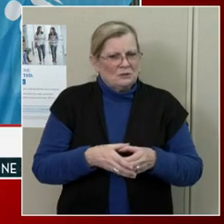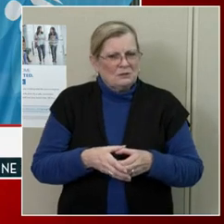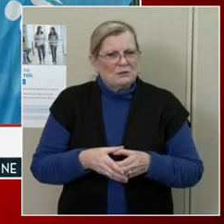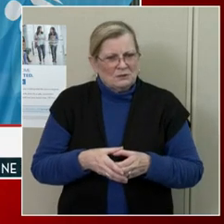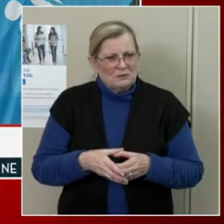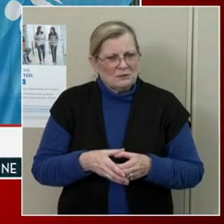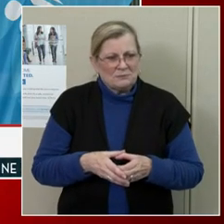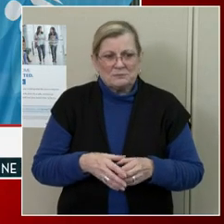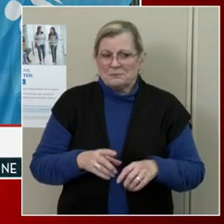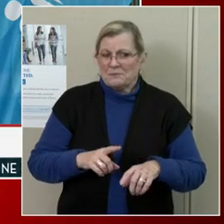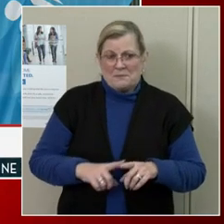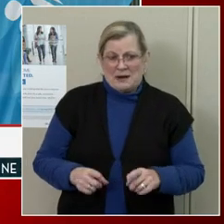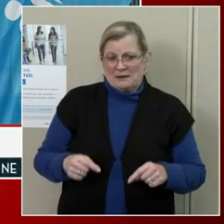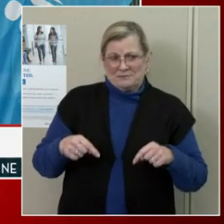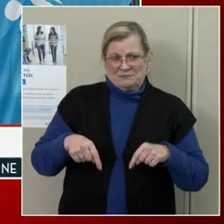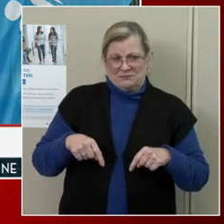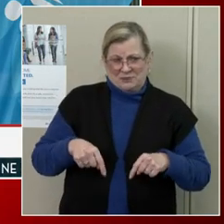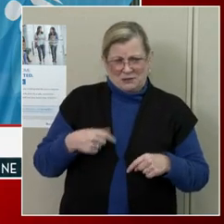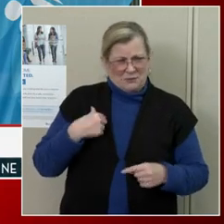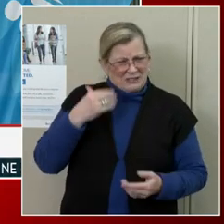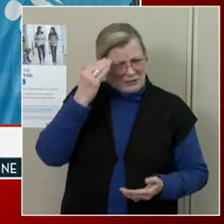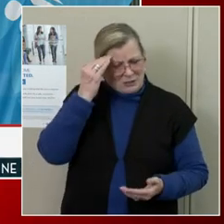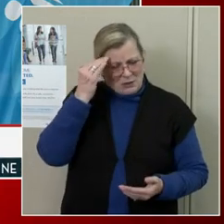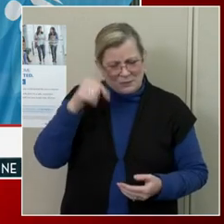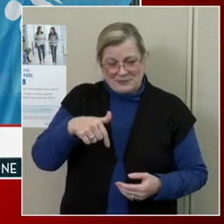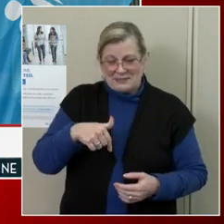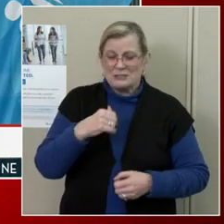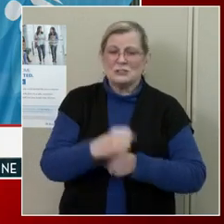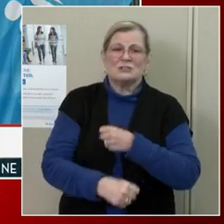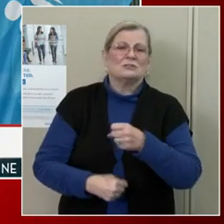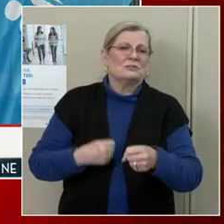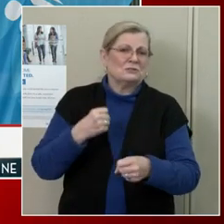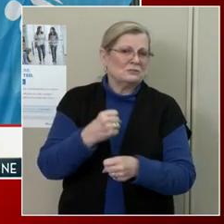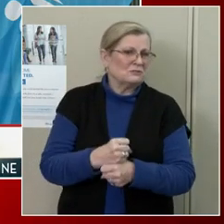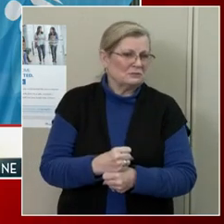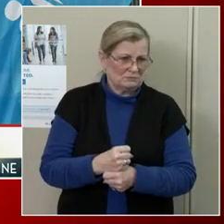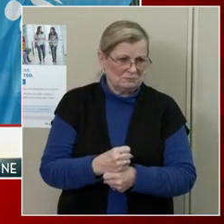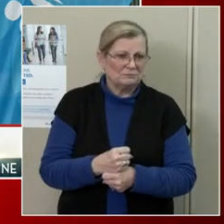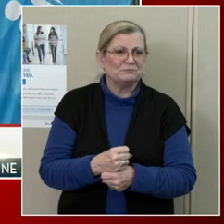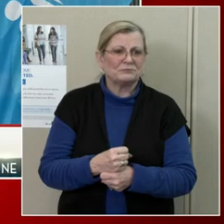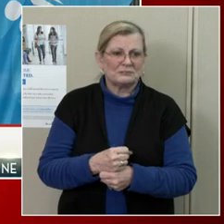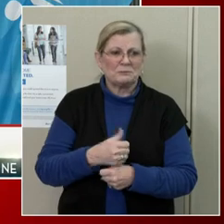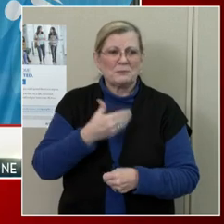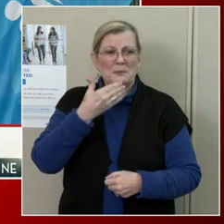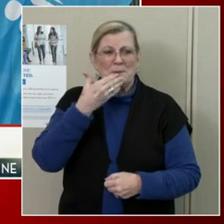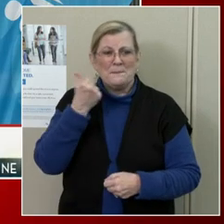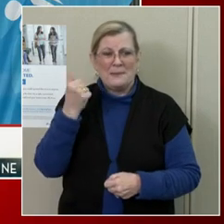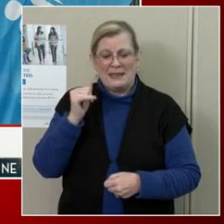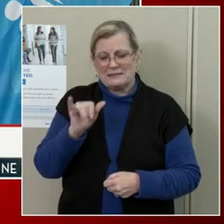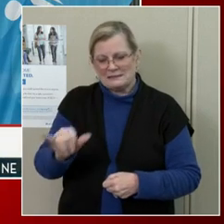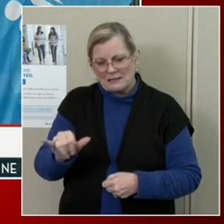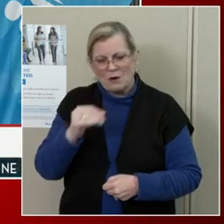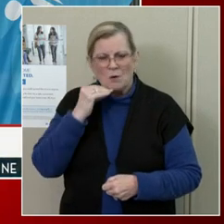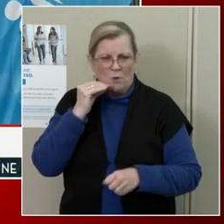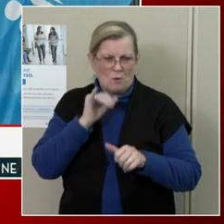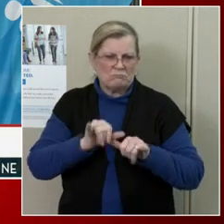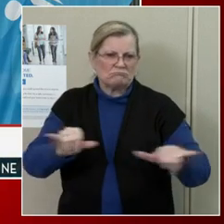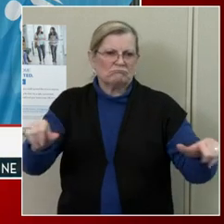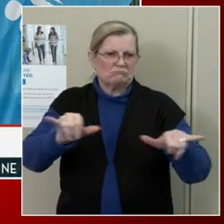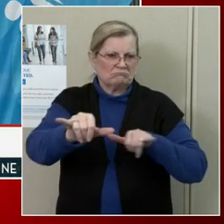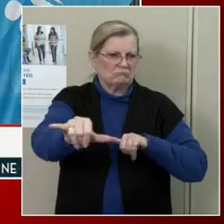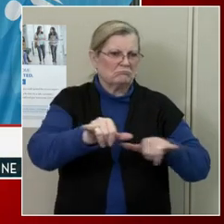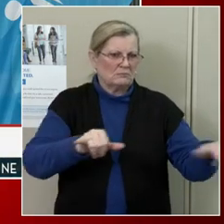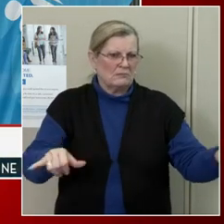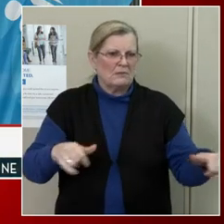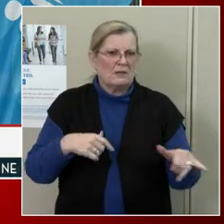But we also know that this year, staying home is the best way to show your love for your family, your friends, and those you